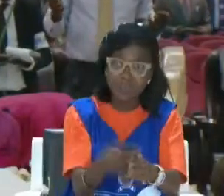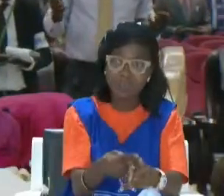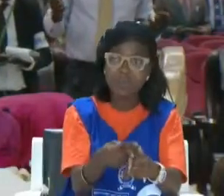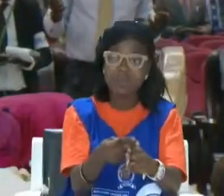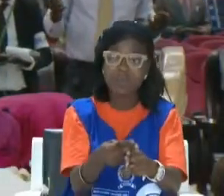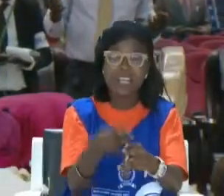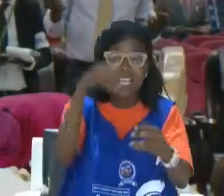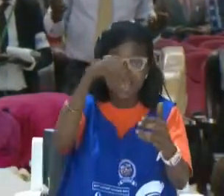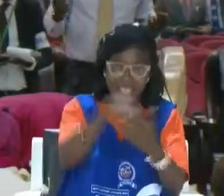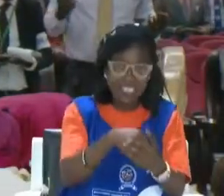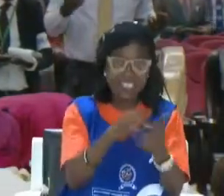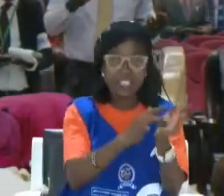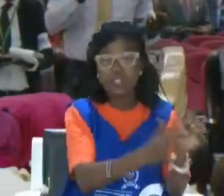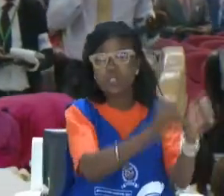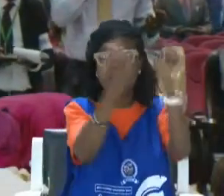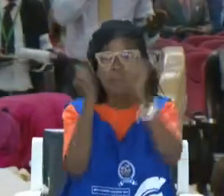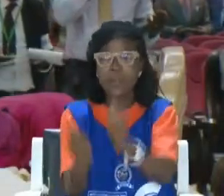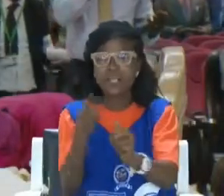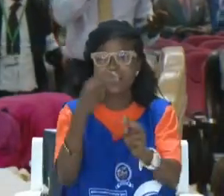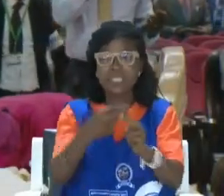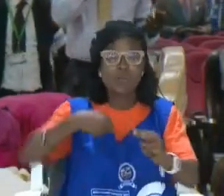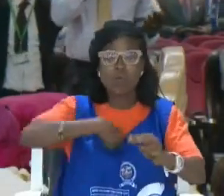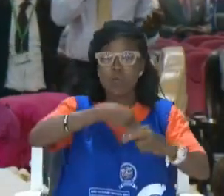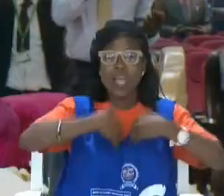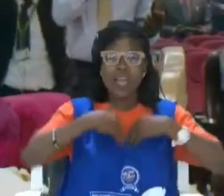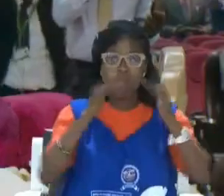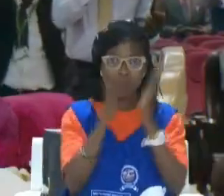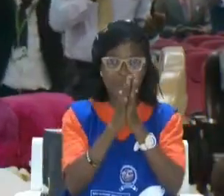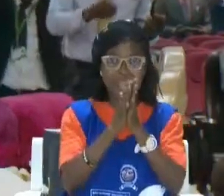In Jesus' mighty name we have prayed.